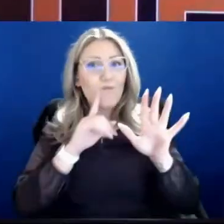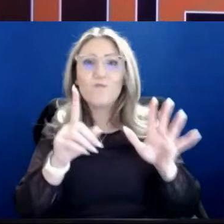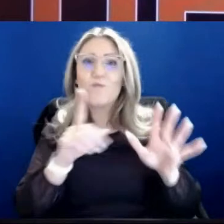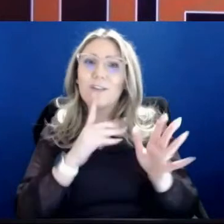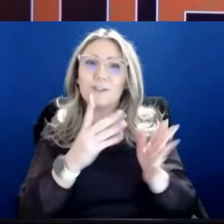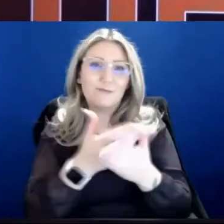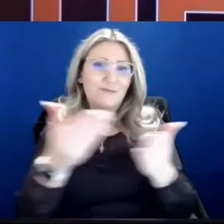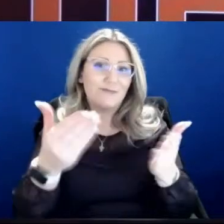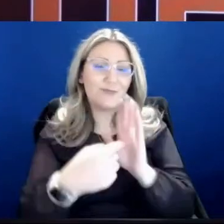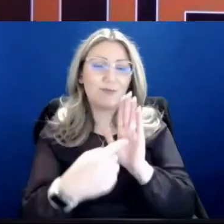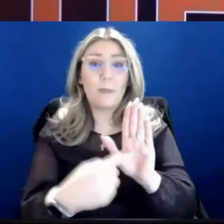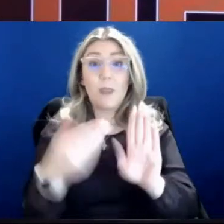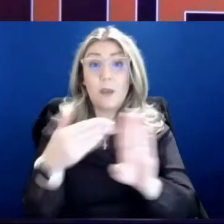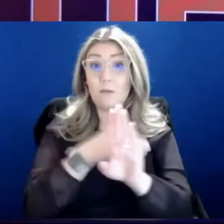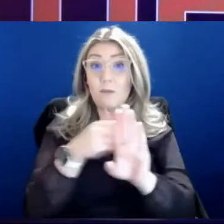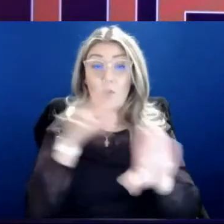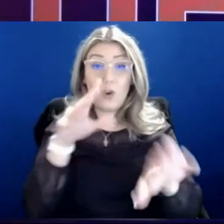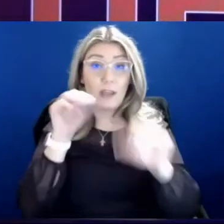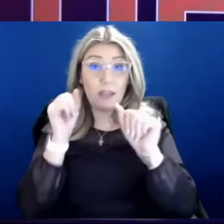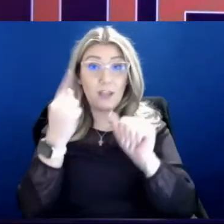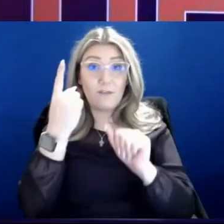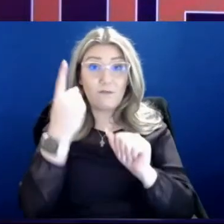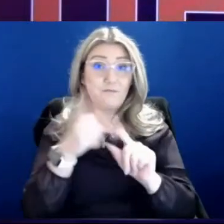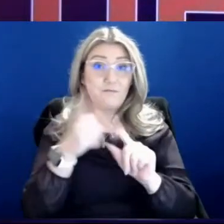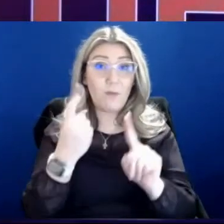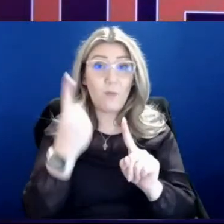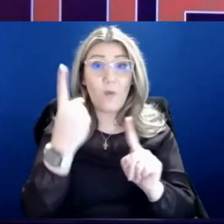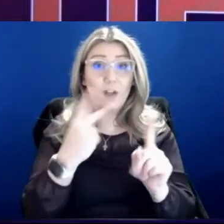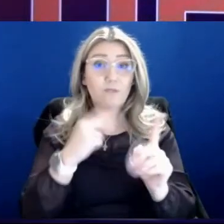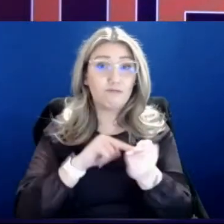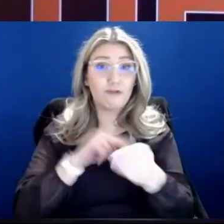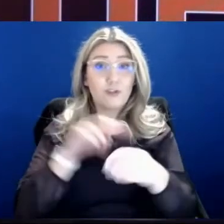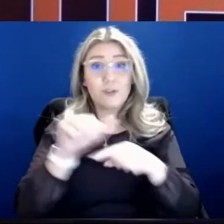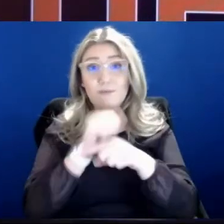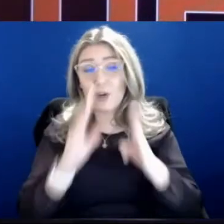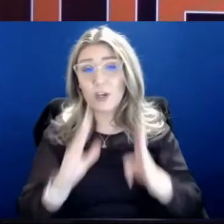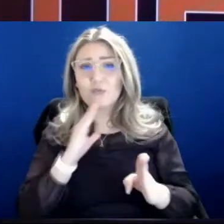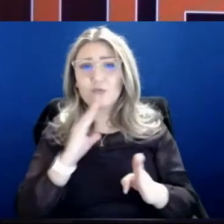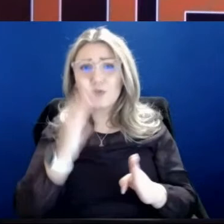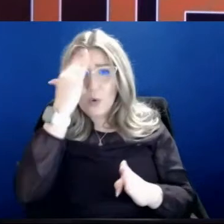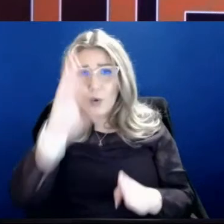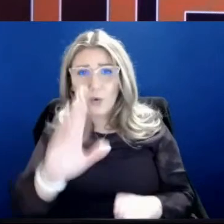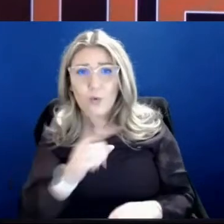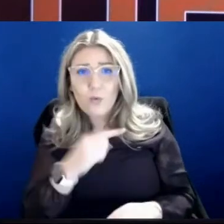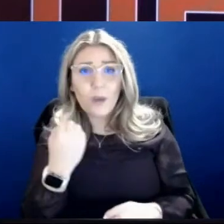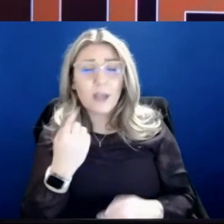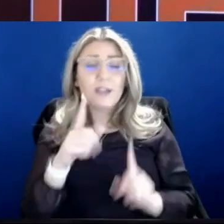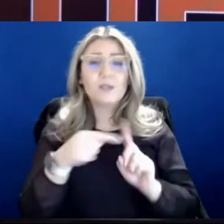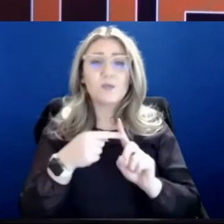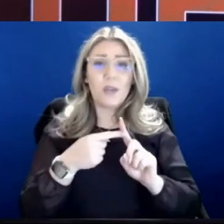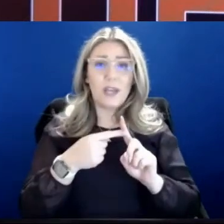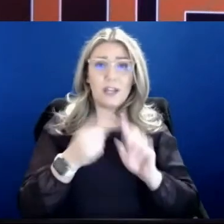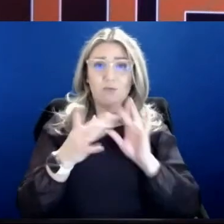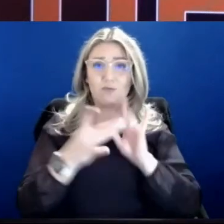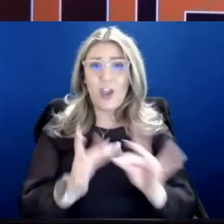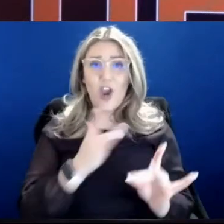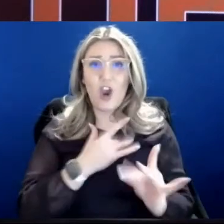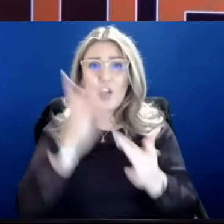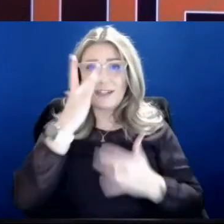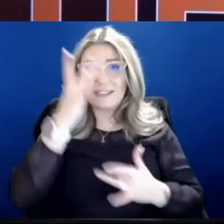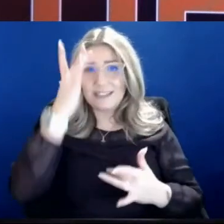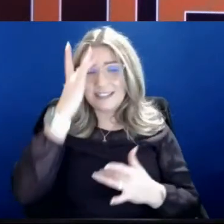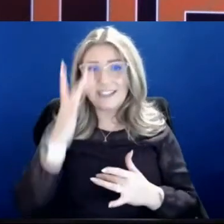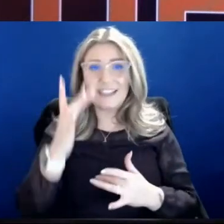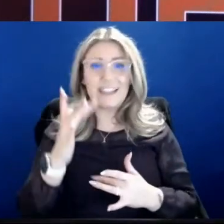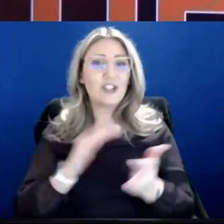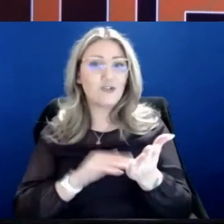have an important note from one of our nurse practitioners about knowing your risks when it comes to heart disease. Here's nurse practitioner